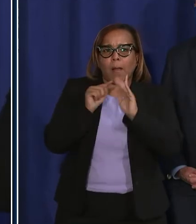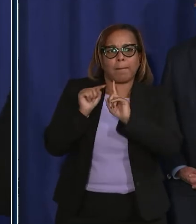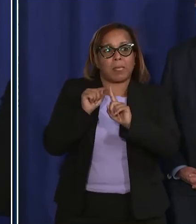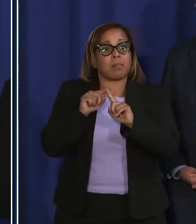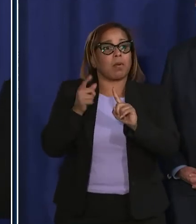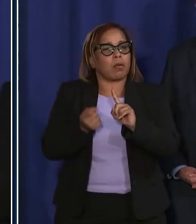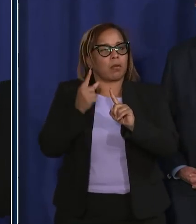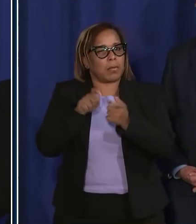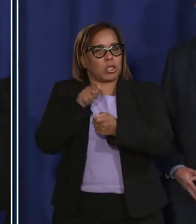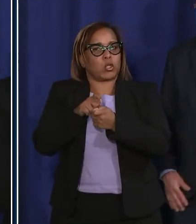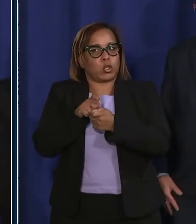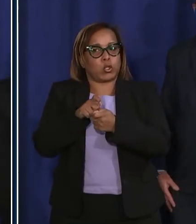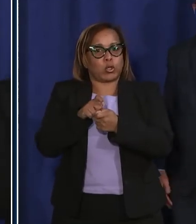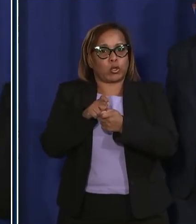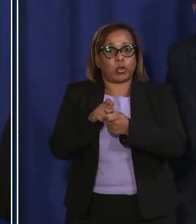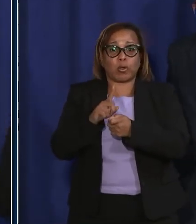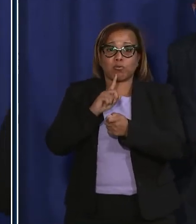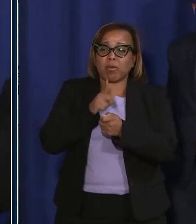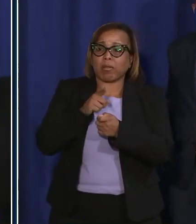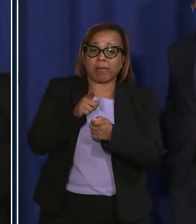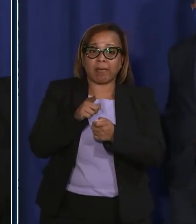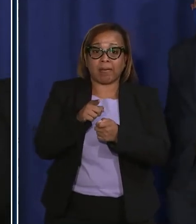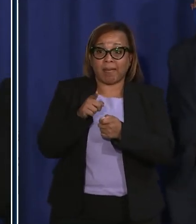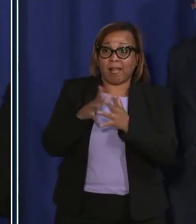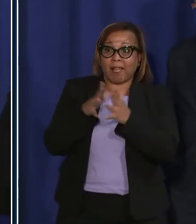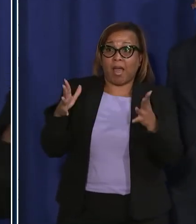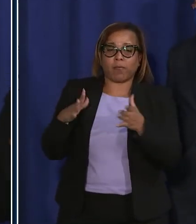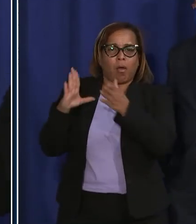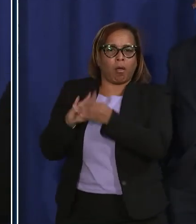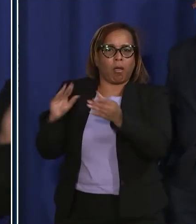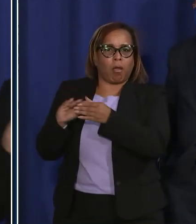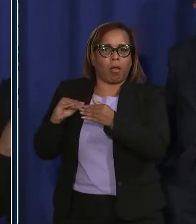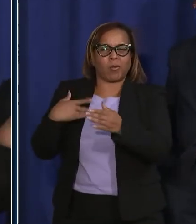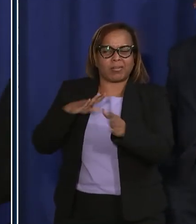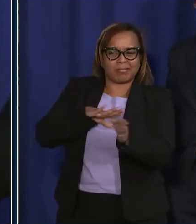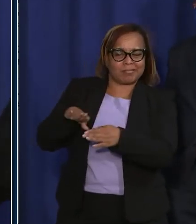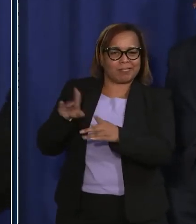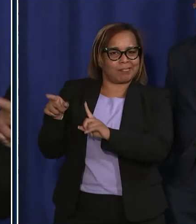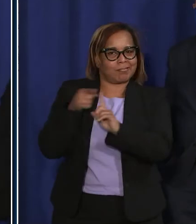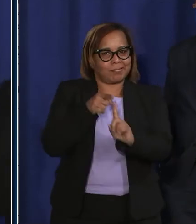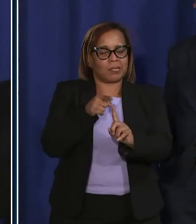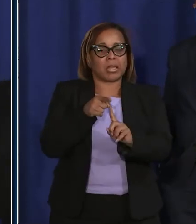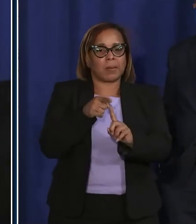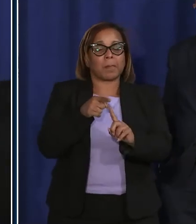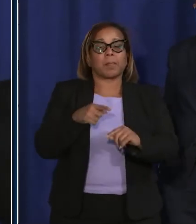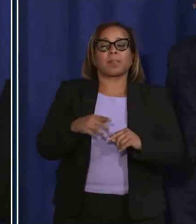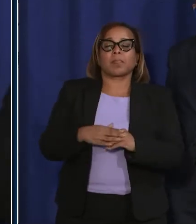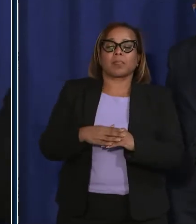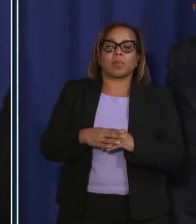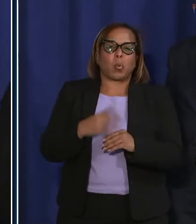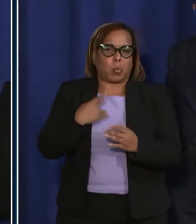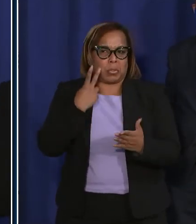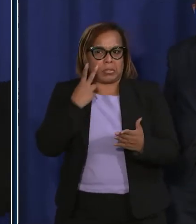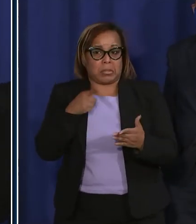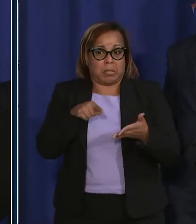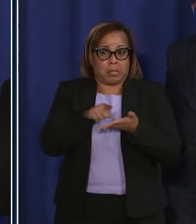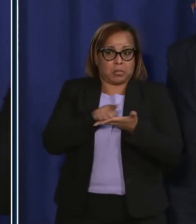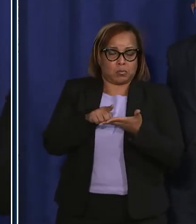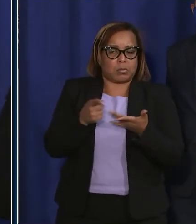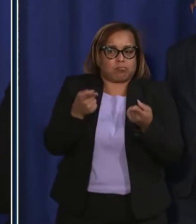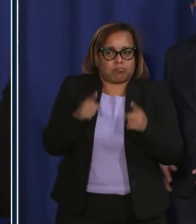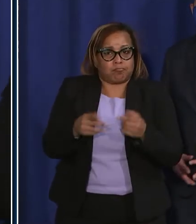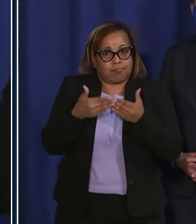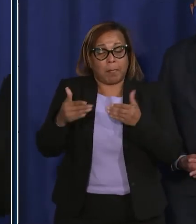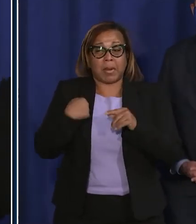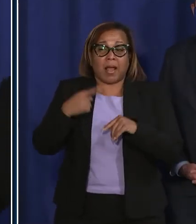in particular, disabusing them of a lot of the noise. So, again, we'll see how the week plays out, but